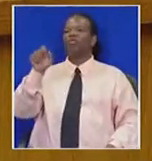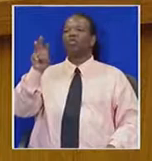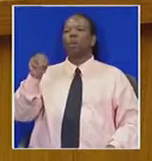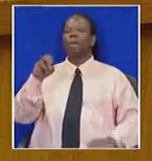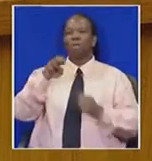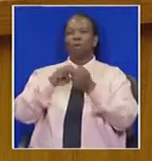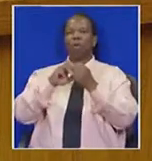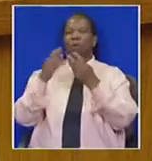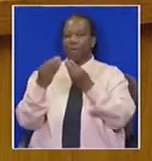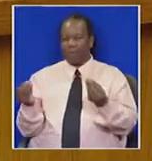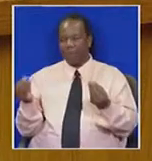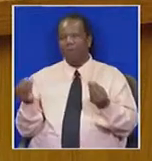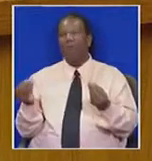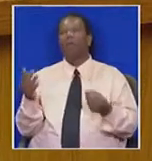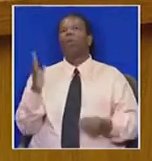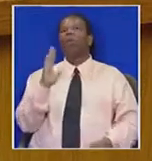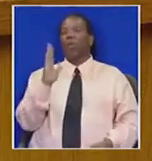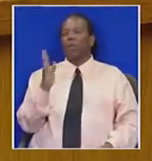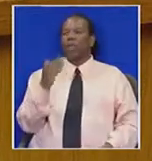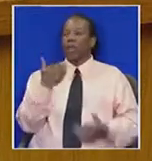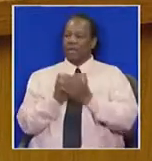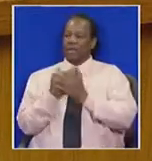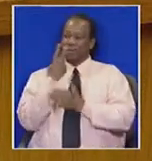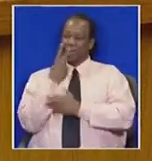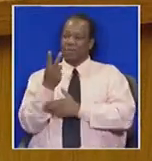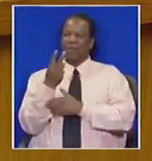teething problems in ESCOM, but there's a new life in ESCOM.